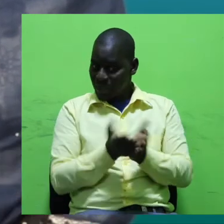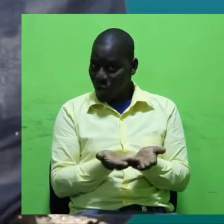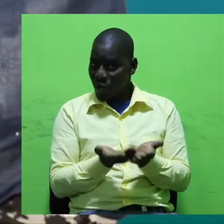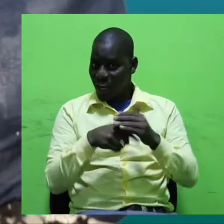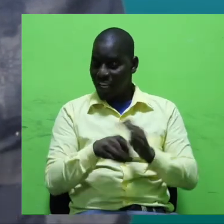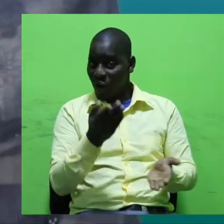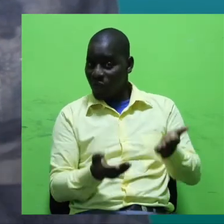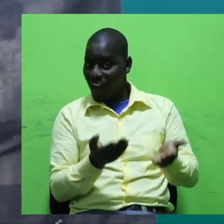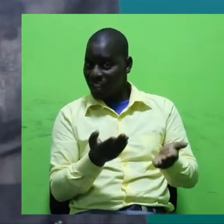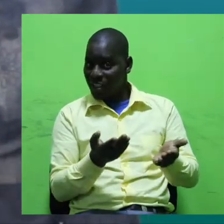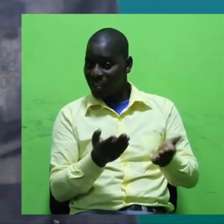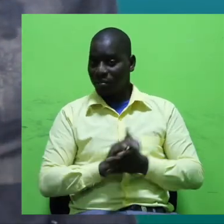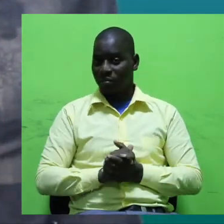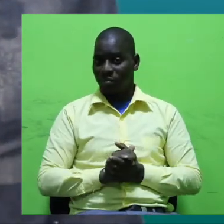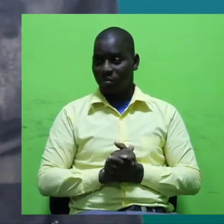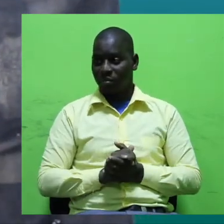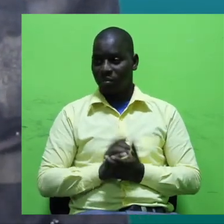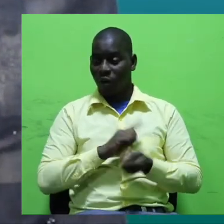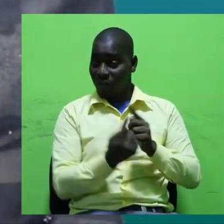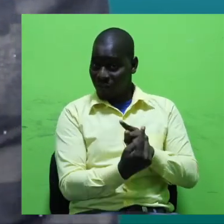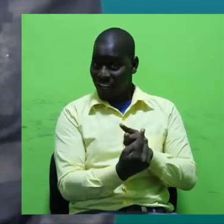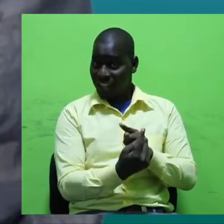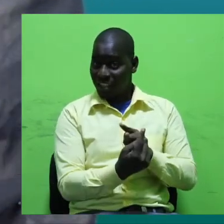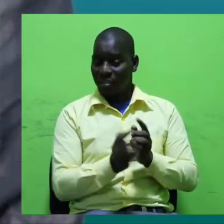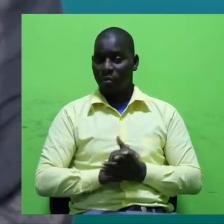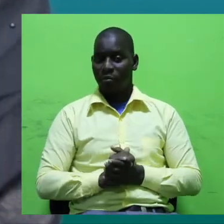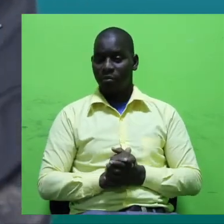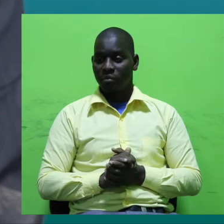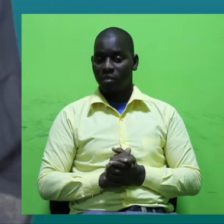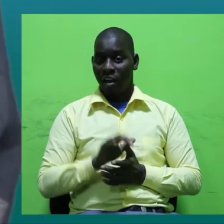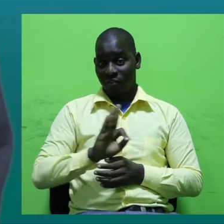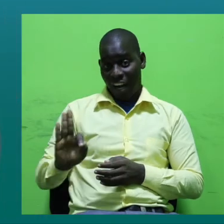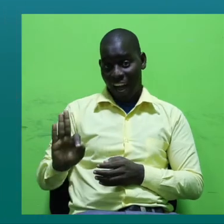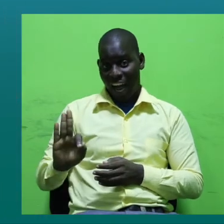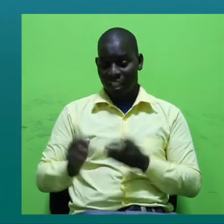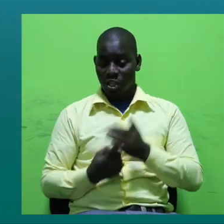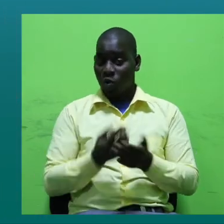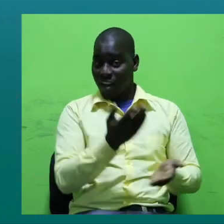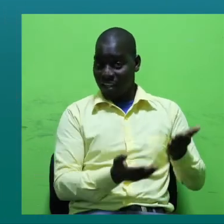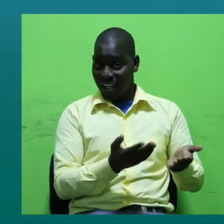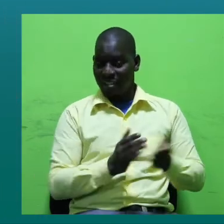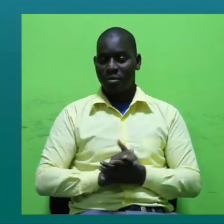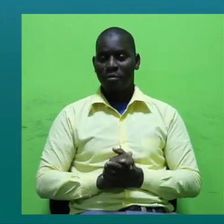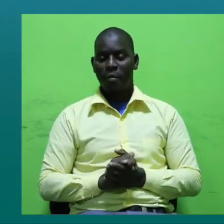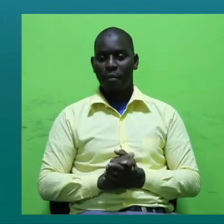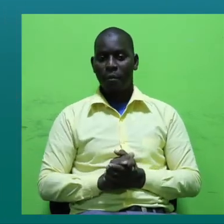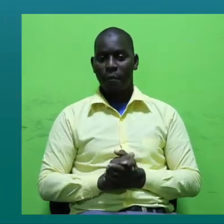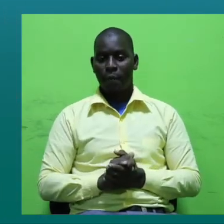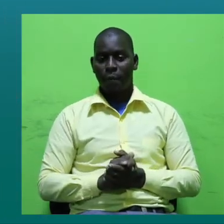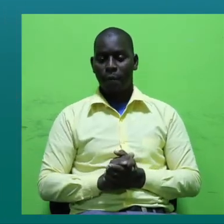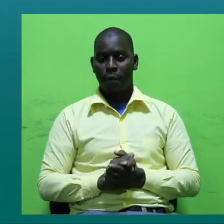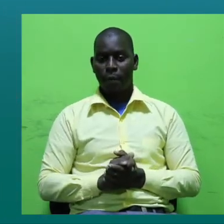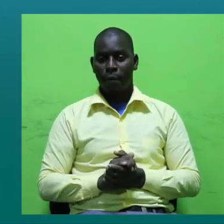226.15 degrees Celsius. I hope now you have understood how to convert these units.